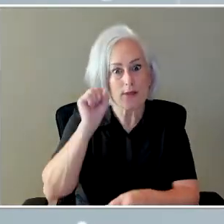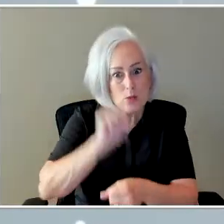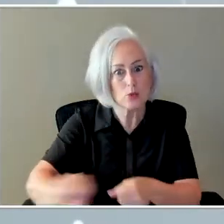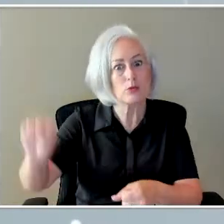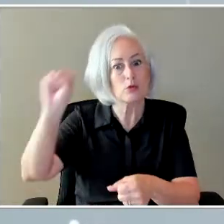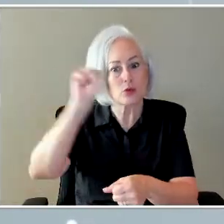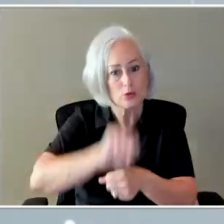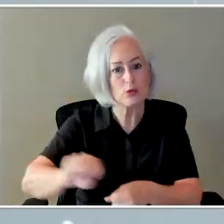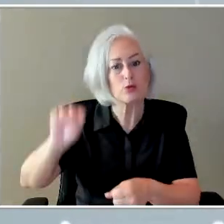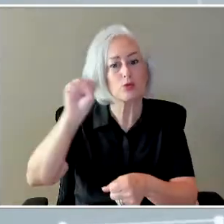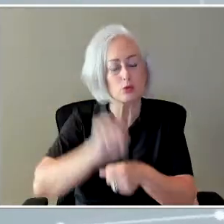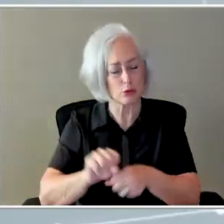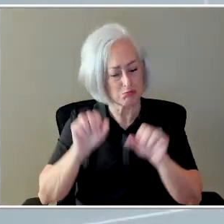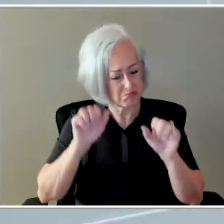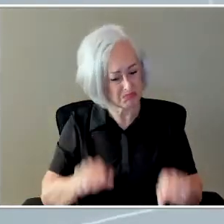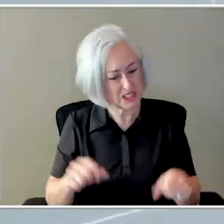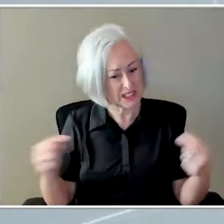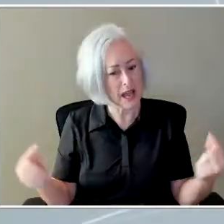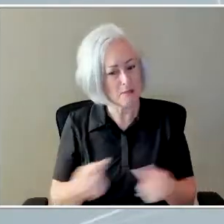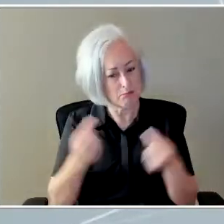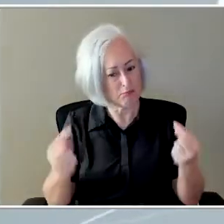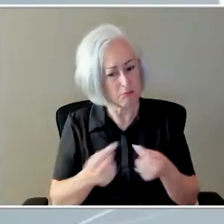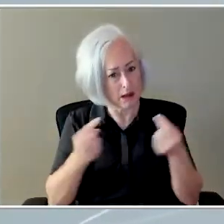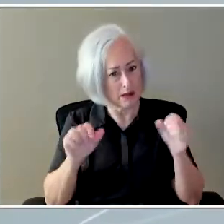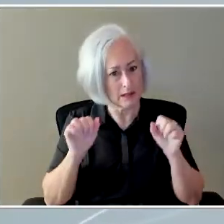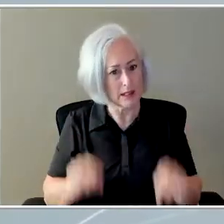the hardest part that you remember?